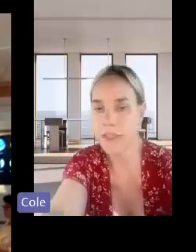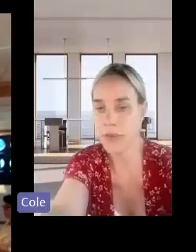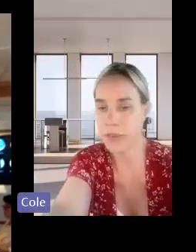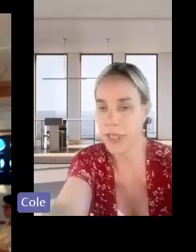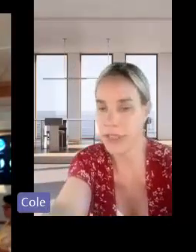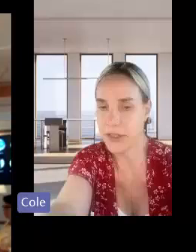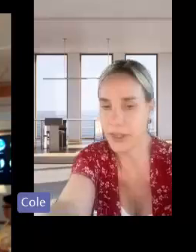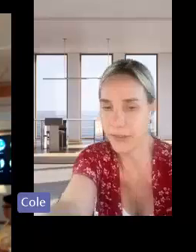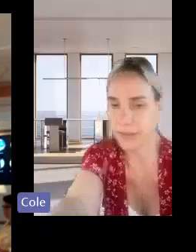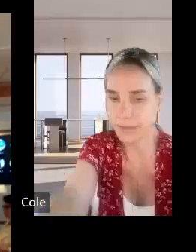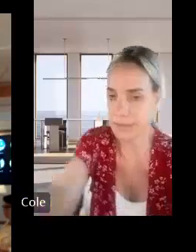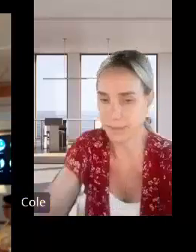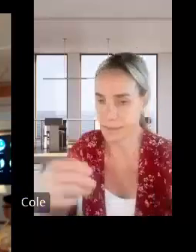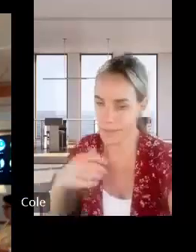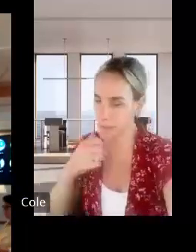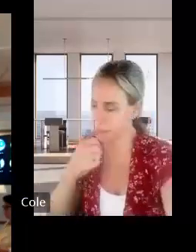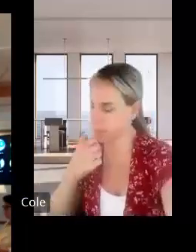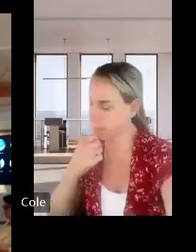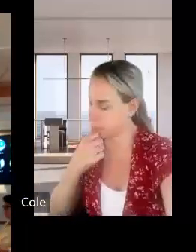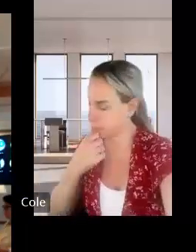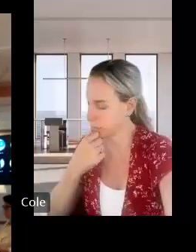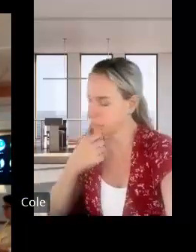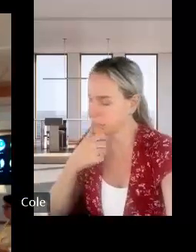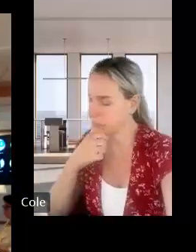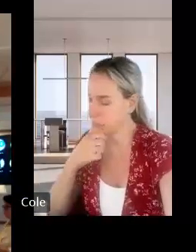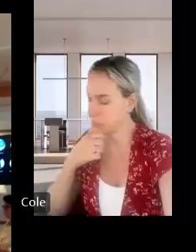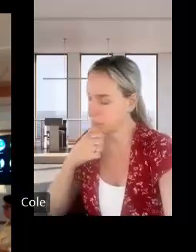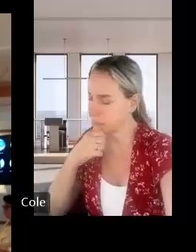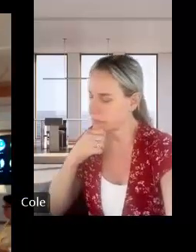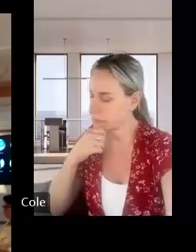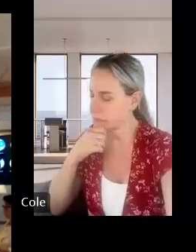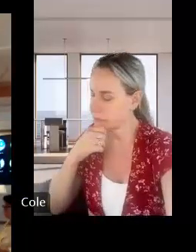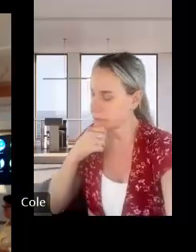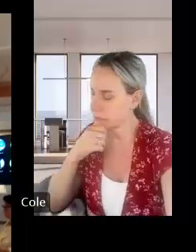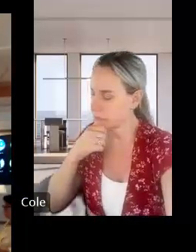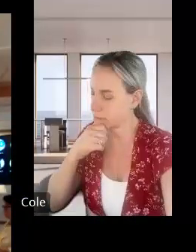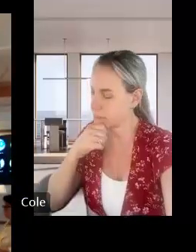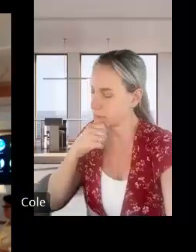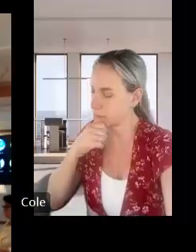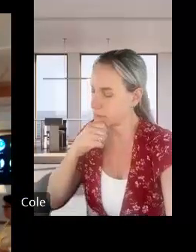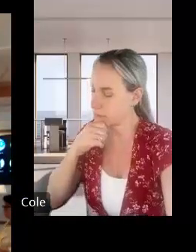I think that was an old hand, sorry. Okay, old hand.